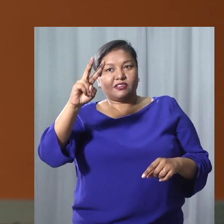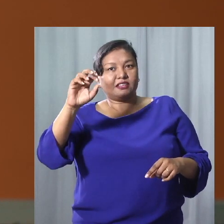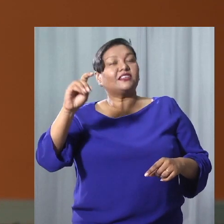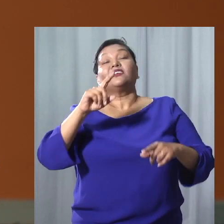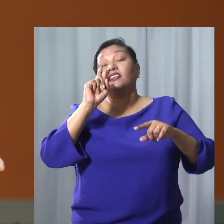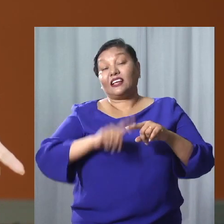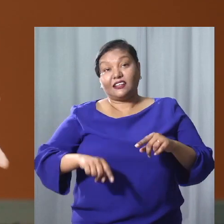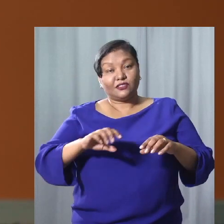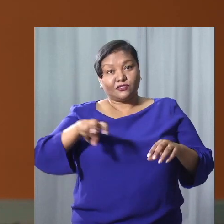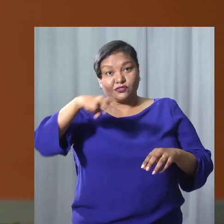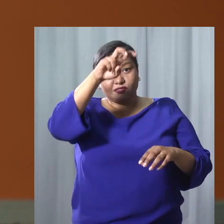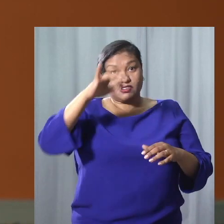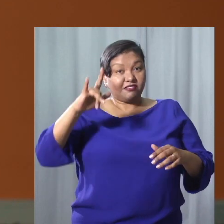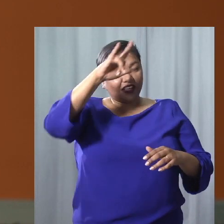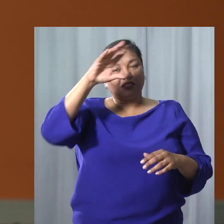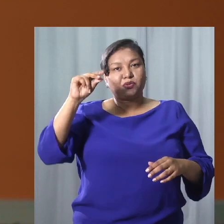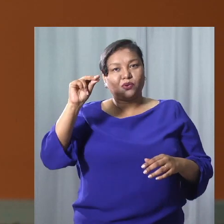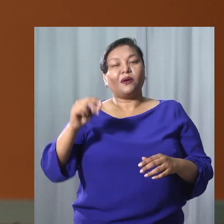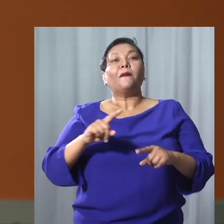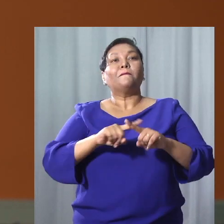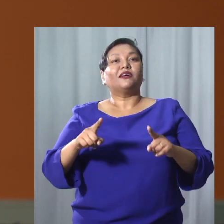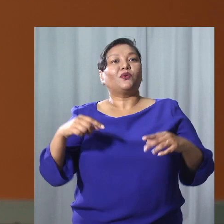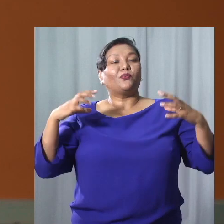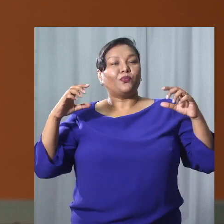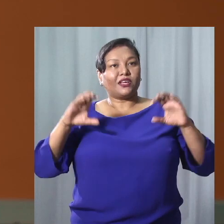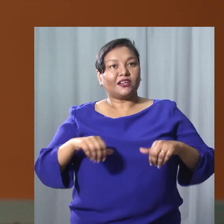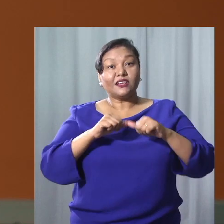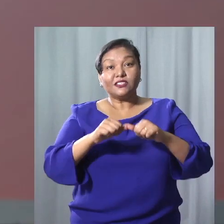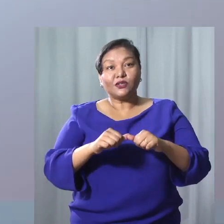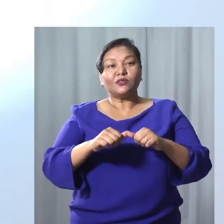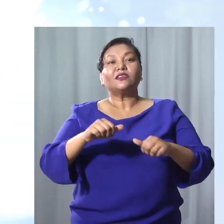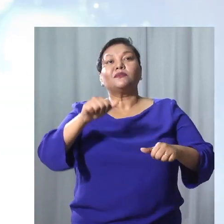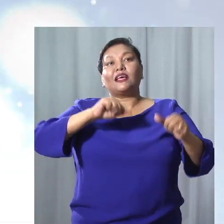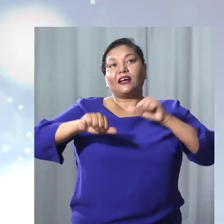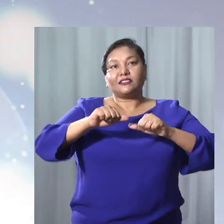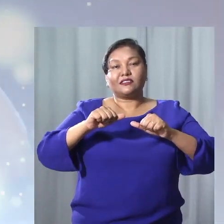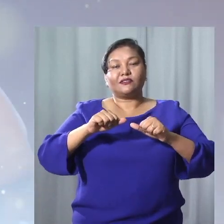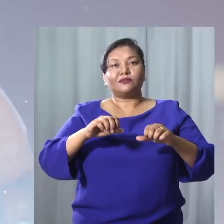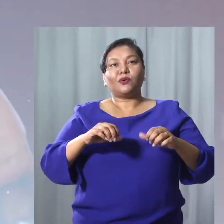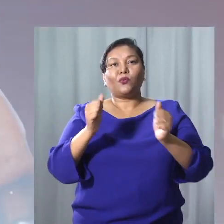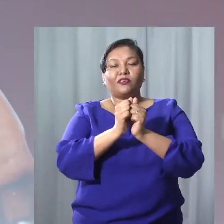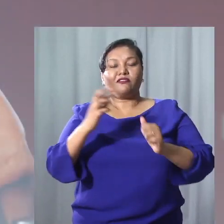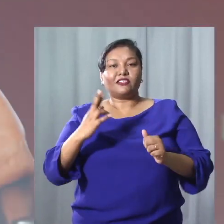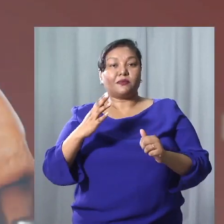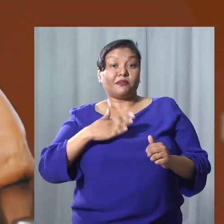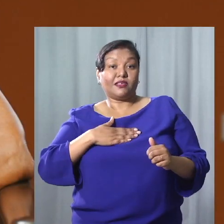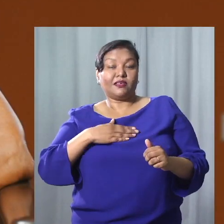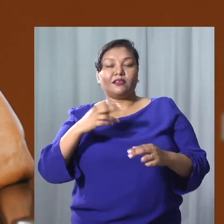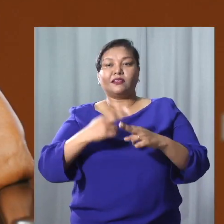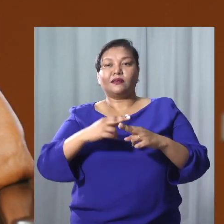are not traveling, but we are very much involved in all the activities. My name is Janet